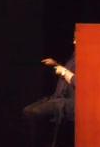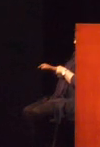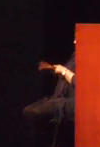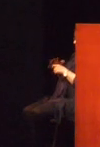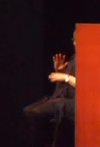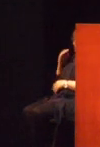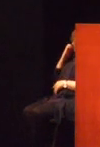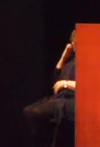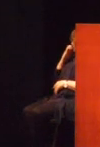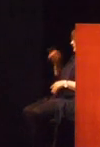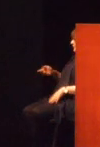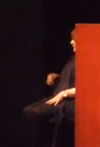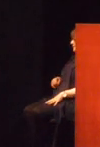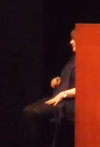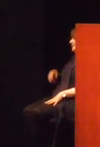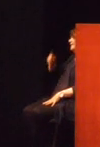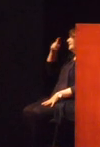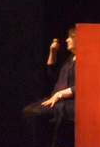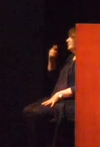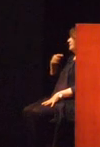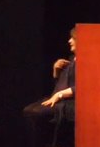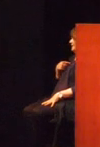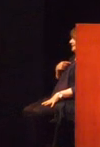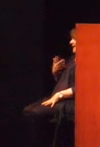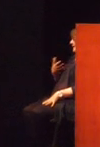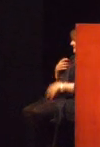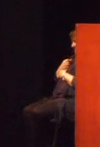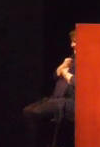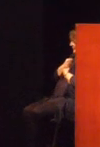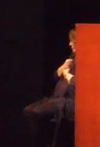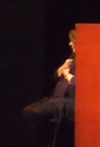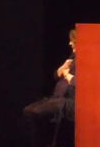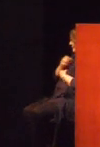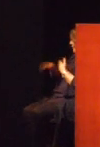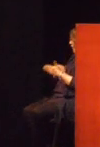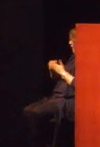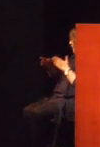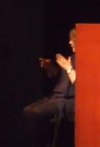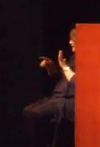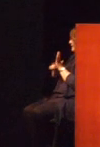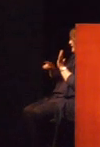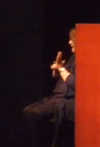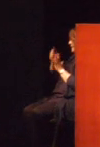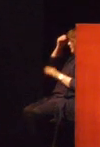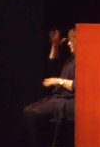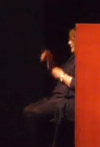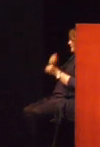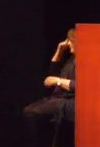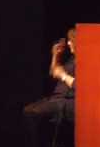by. Because I internalized all the negative press that I took in about black